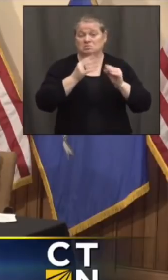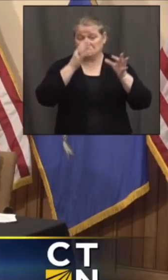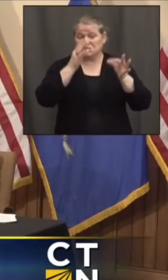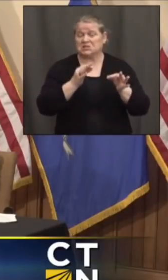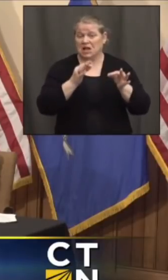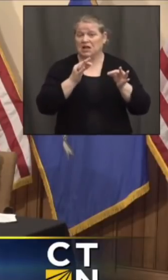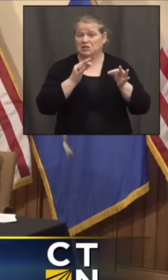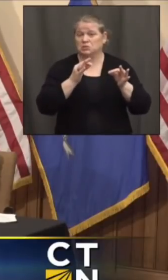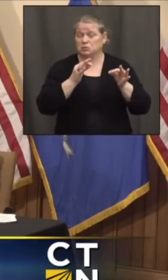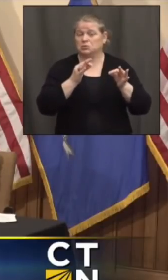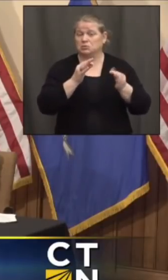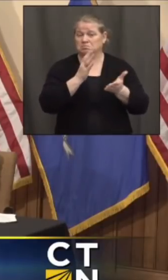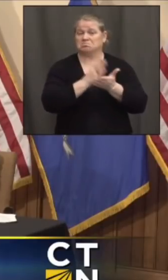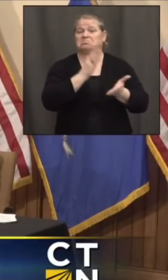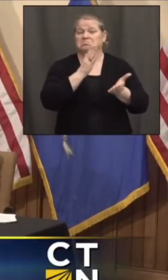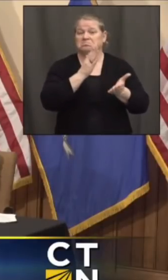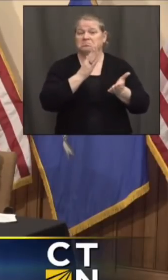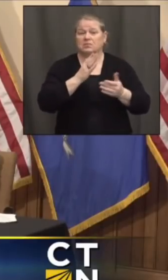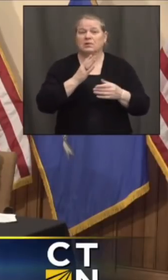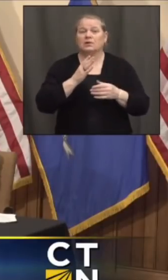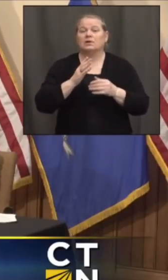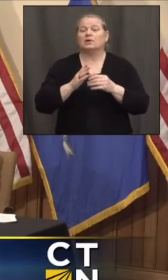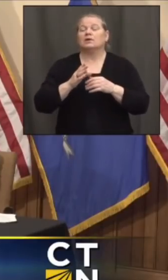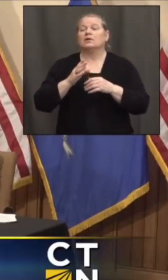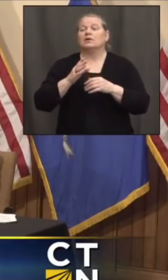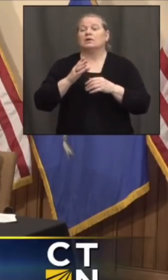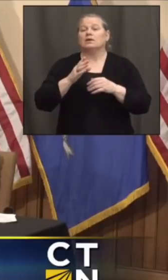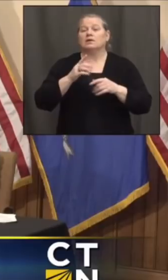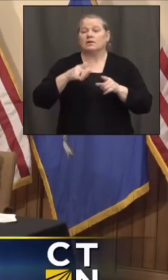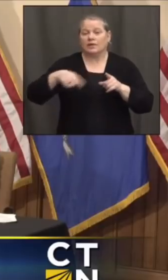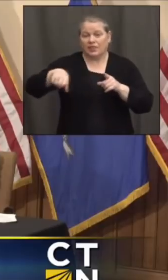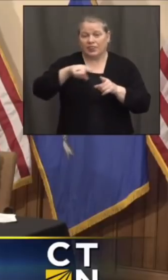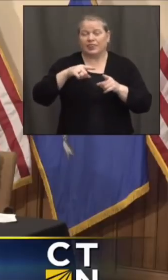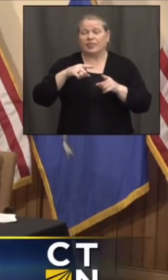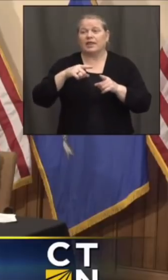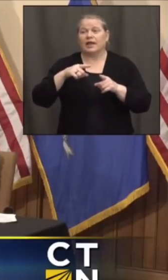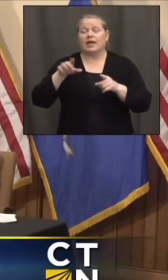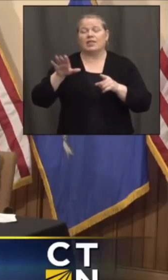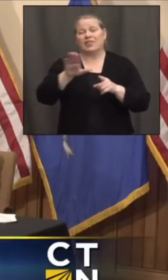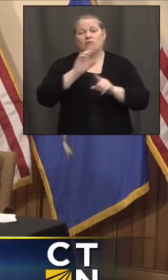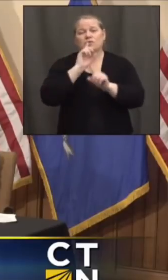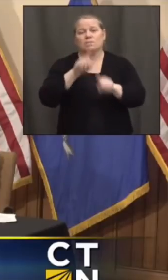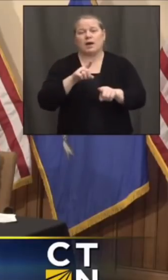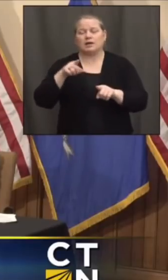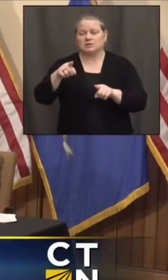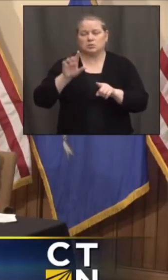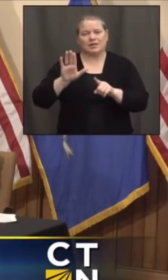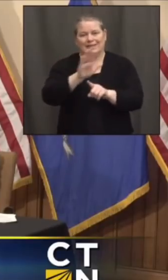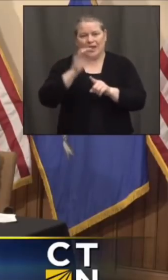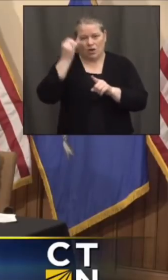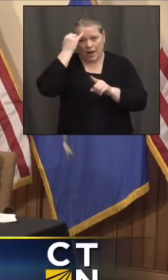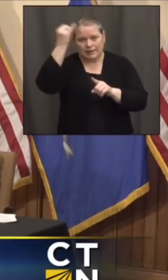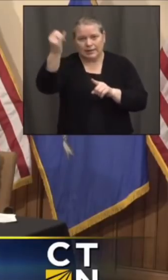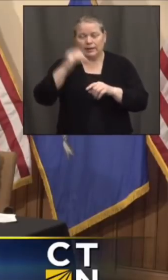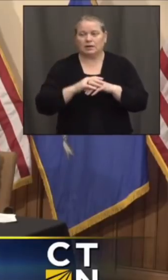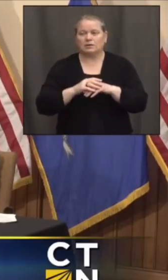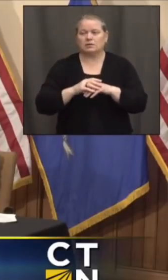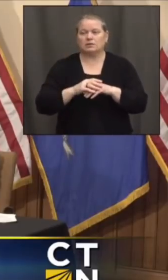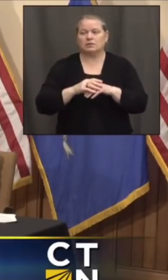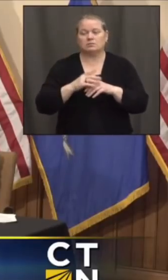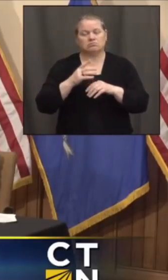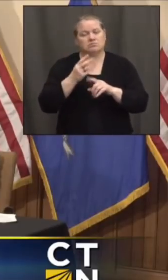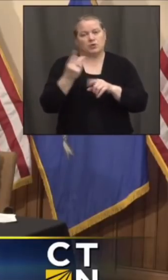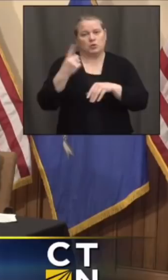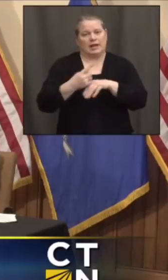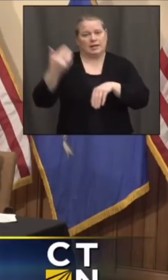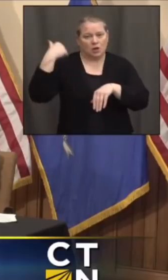idea. They publicized it a couple of days ago, excuse me, and now you're announcing it. We saw the same